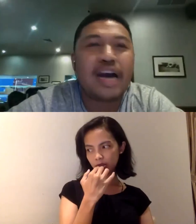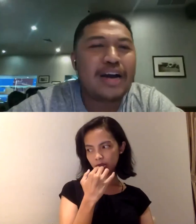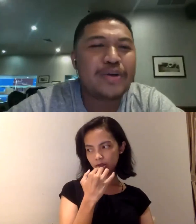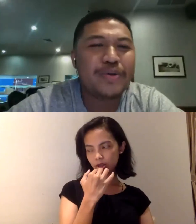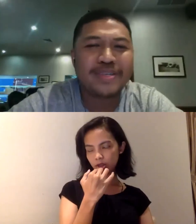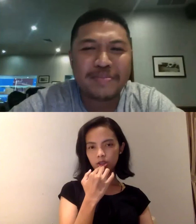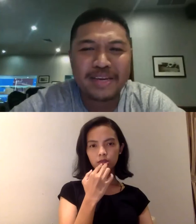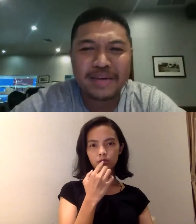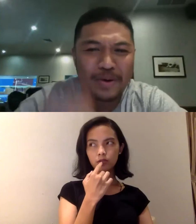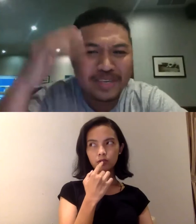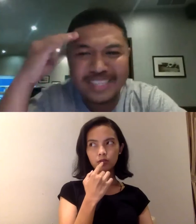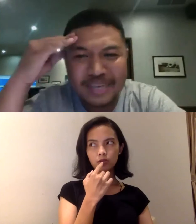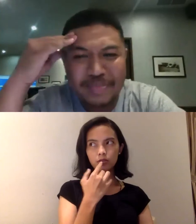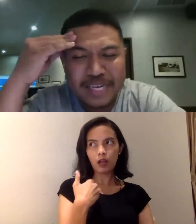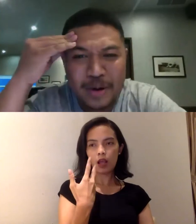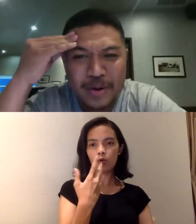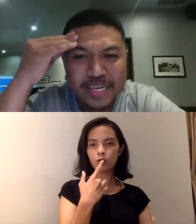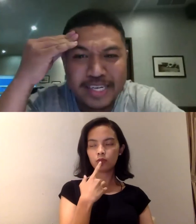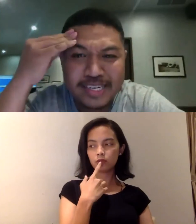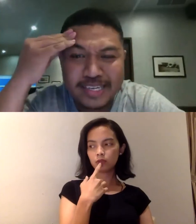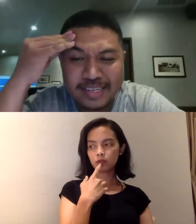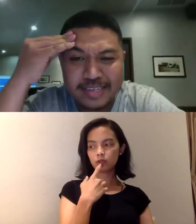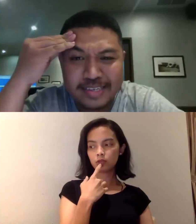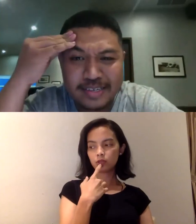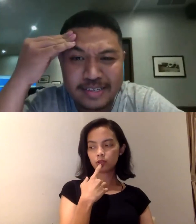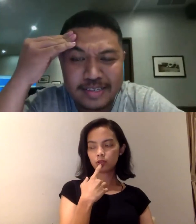Yeah, I don't know. It's something about it.